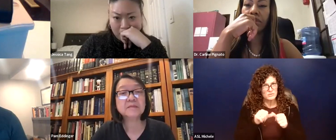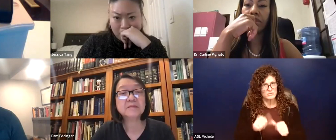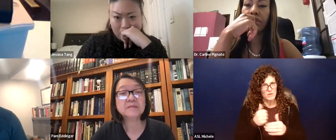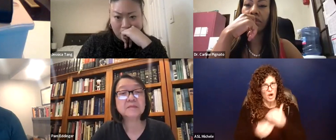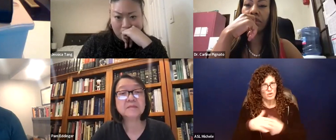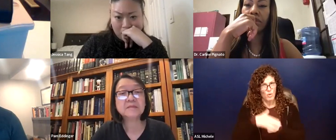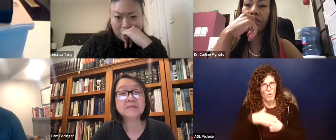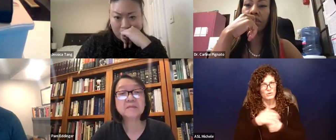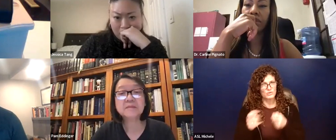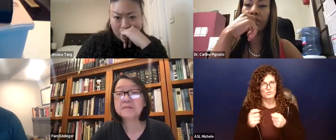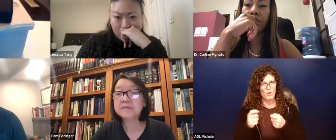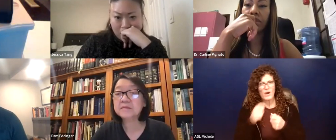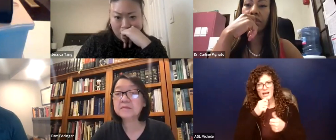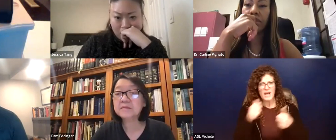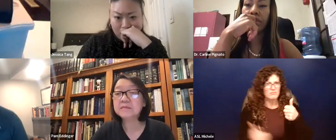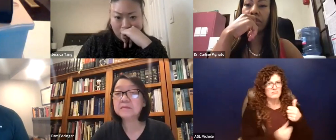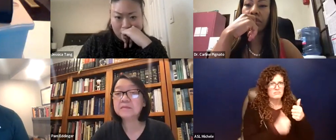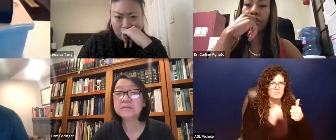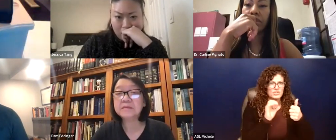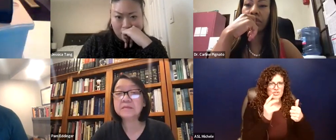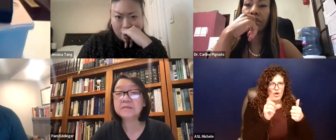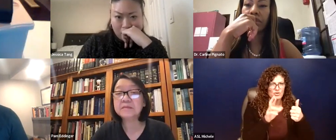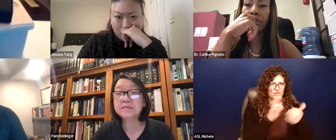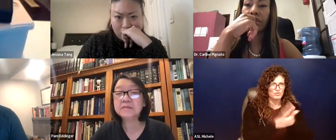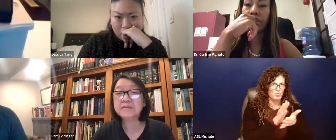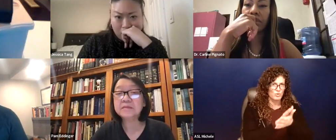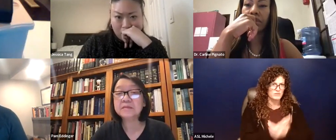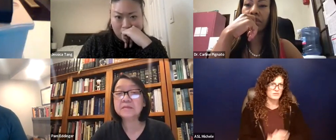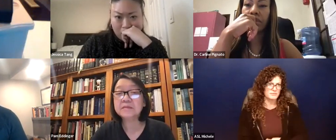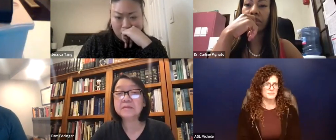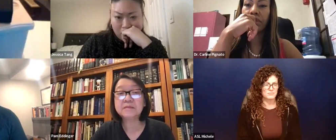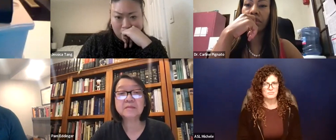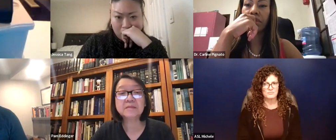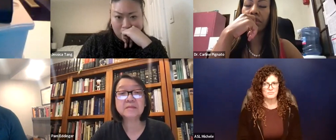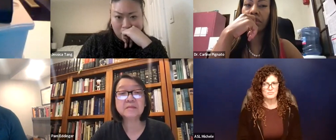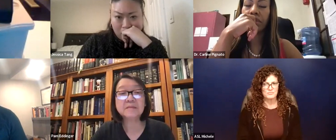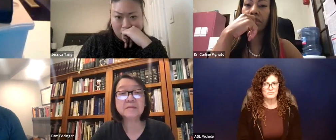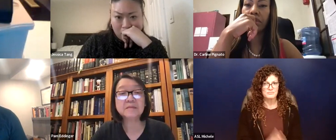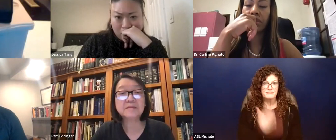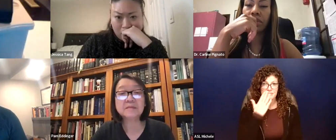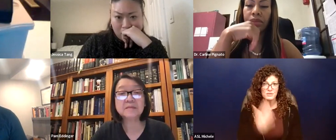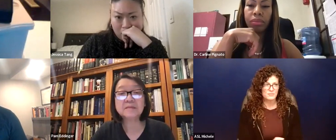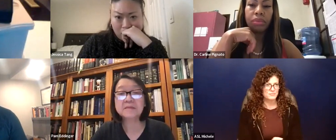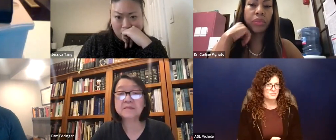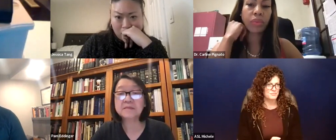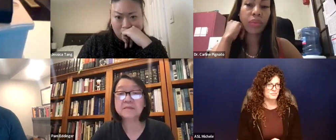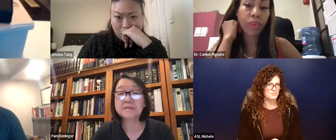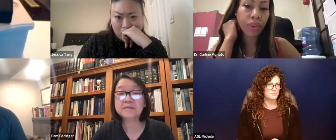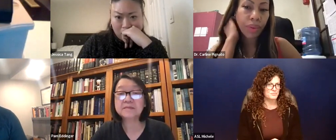students are not funneled into charter schools that their parents have not chosen for them? Thank you.